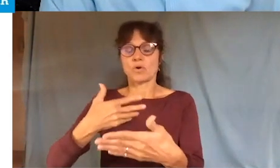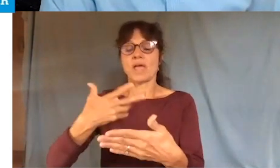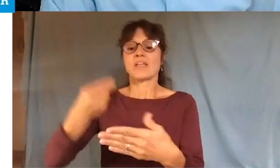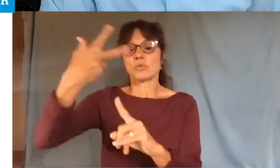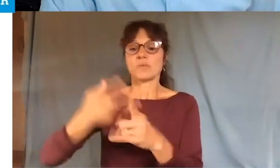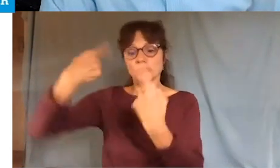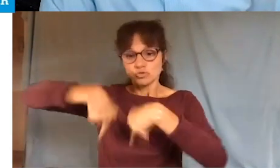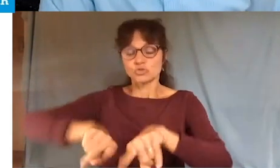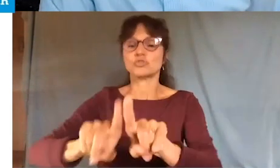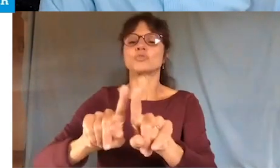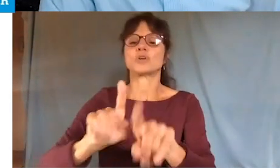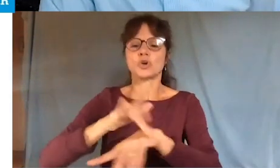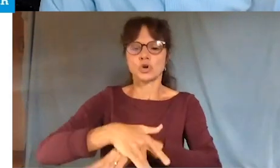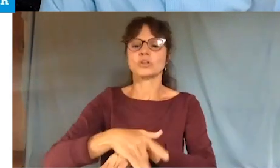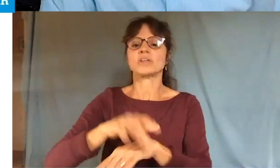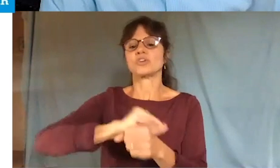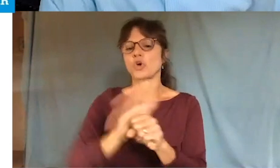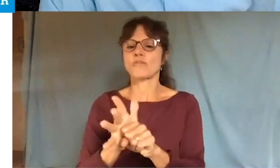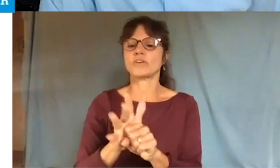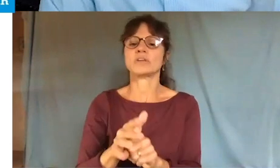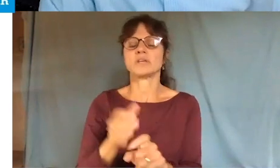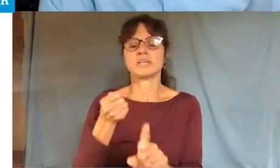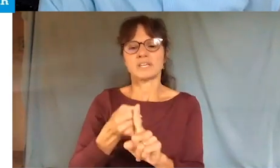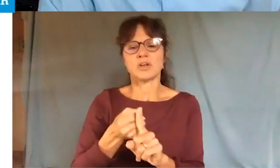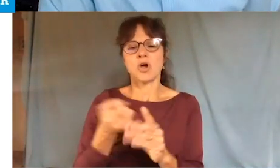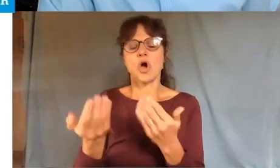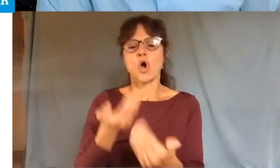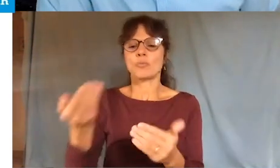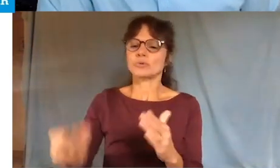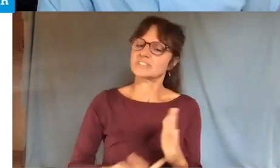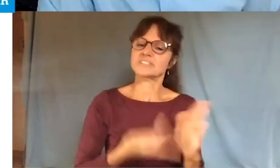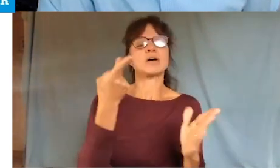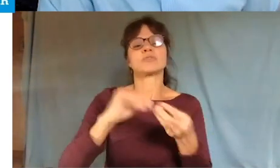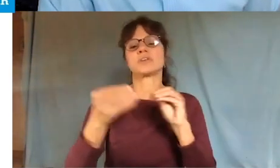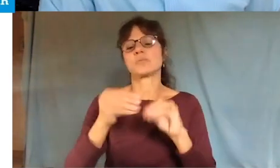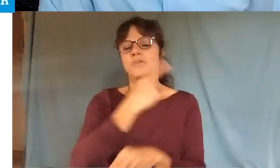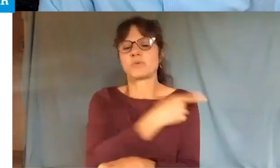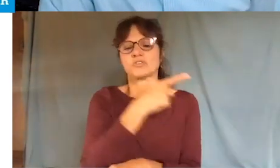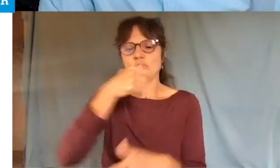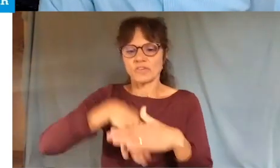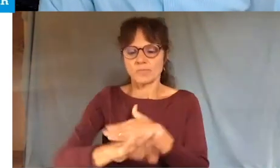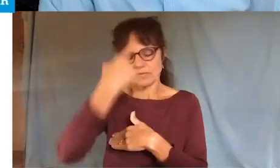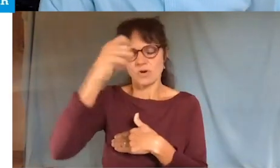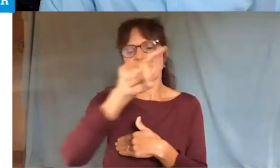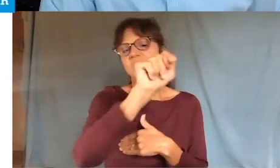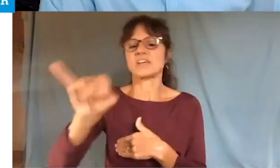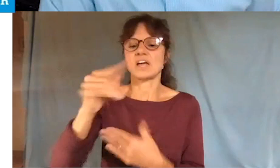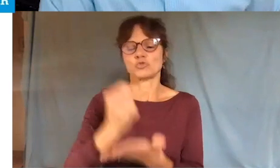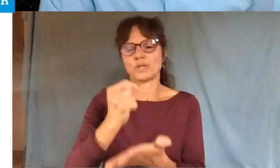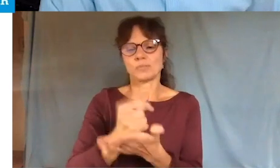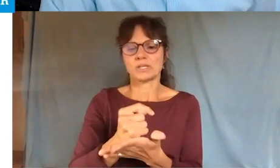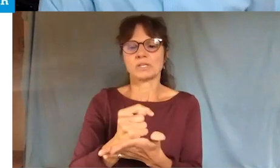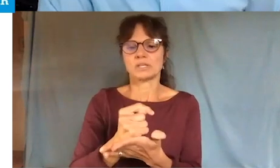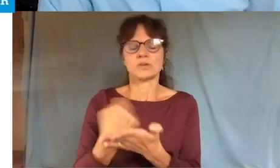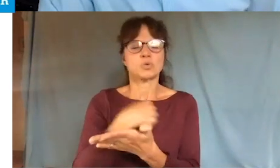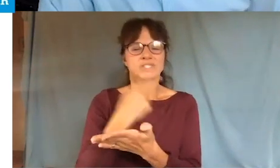during early on with COVID-19, almost double the number of patients have come in for STI treatment. And